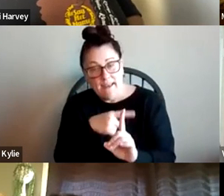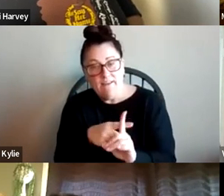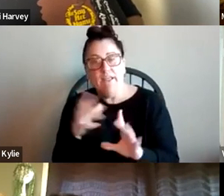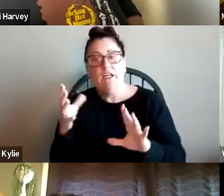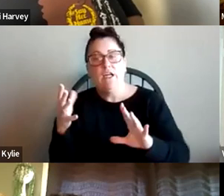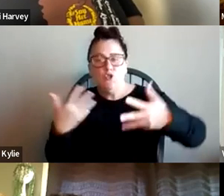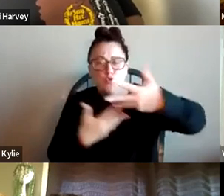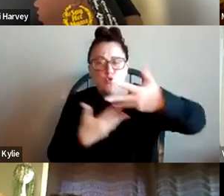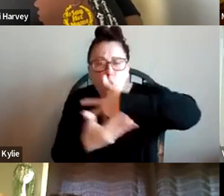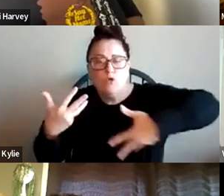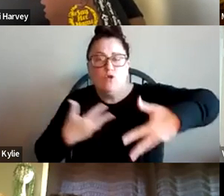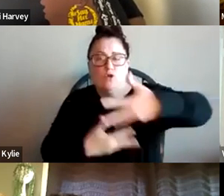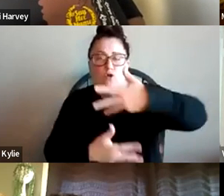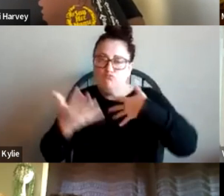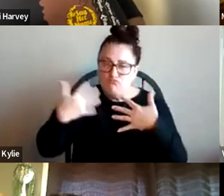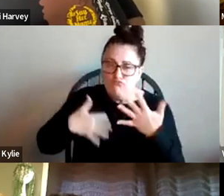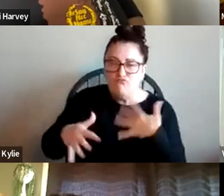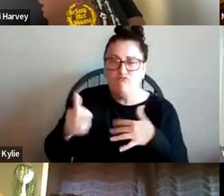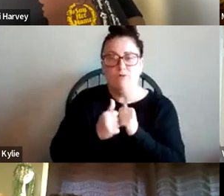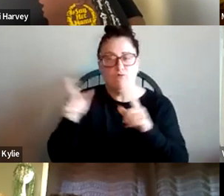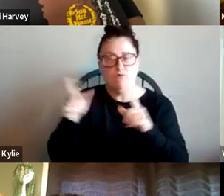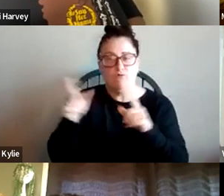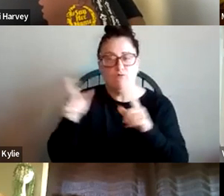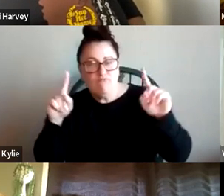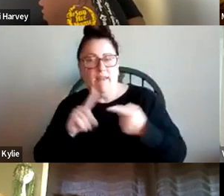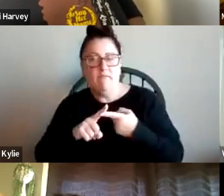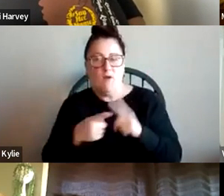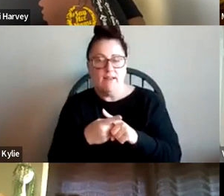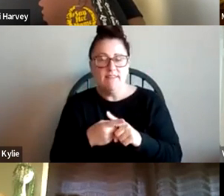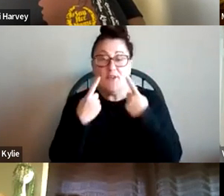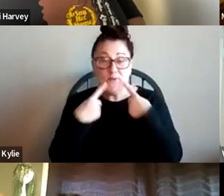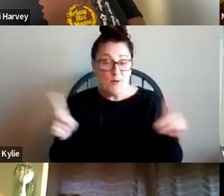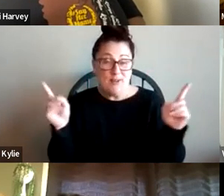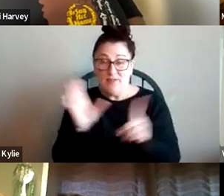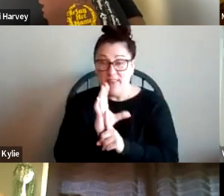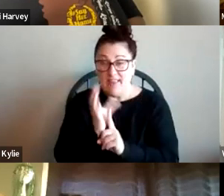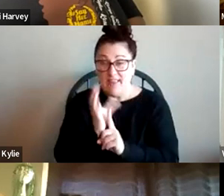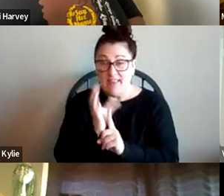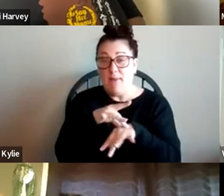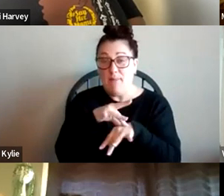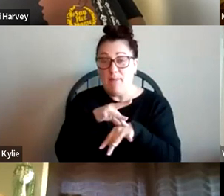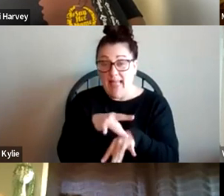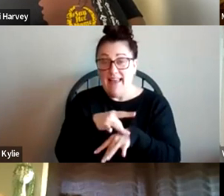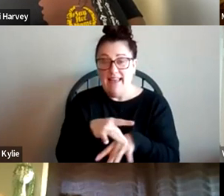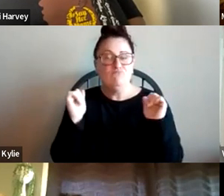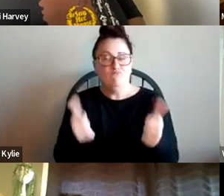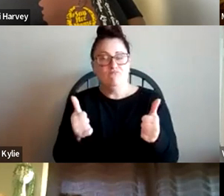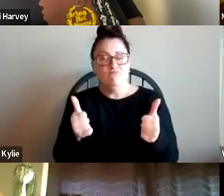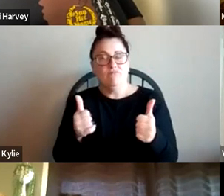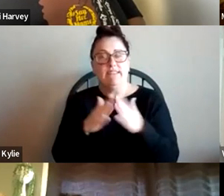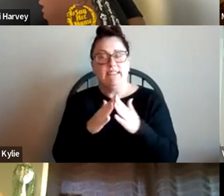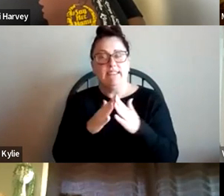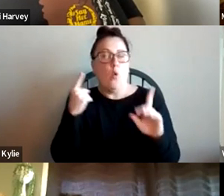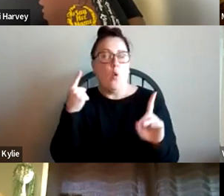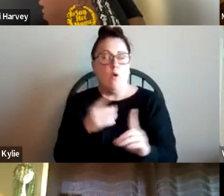social way for us to be able to interact with neighbors and friends, and it works for the climate and for the planet, and we need to align with the city's goals to make